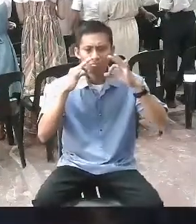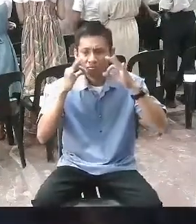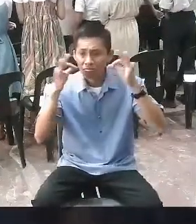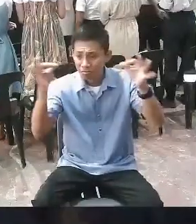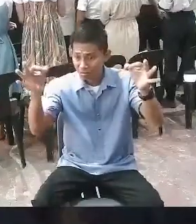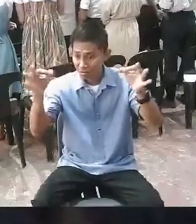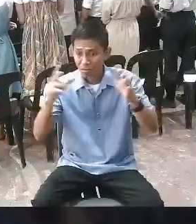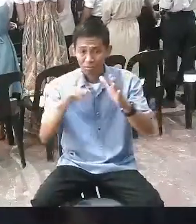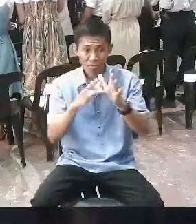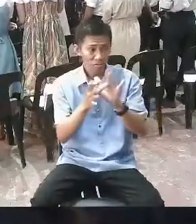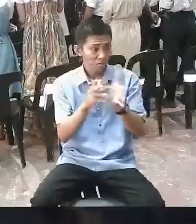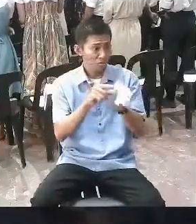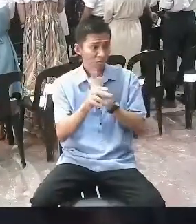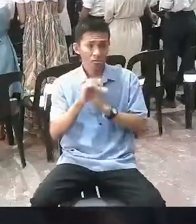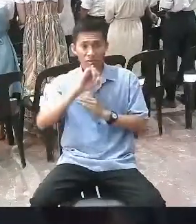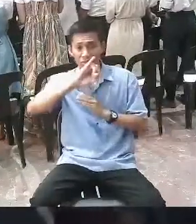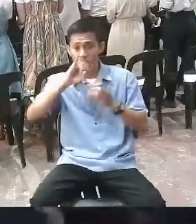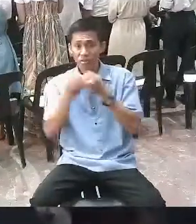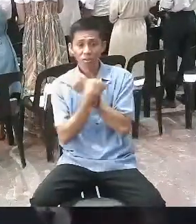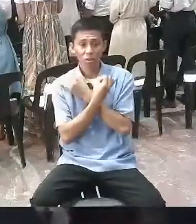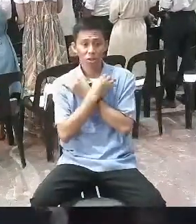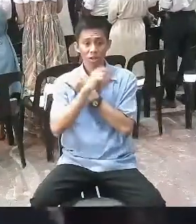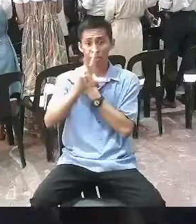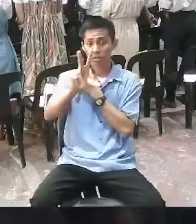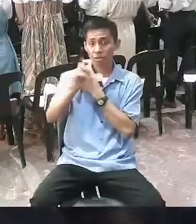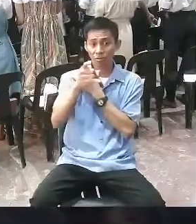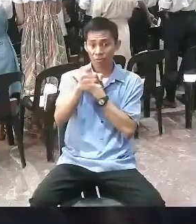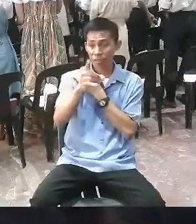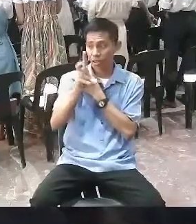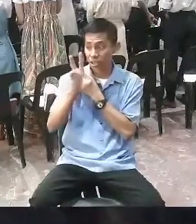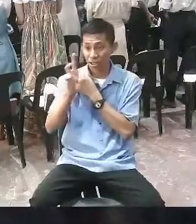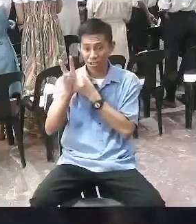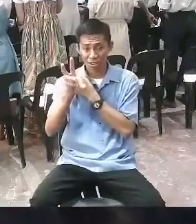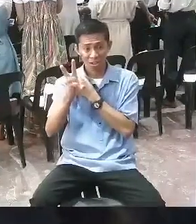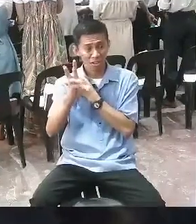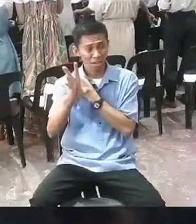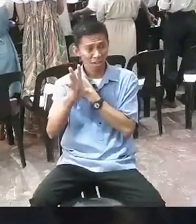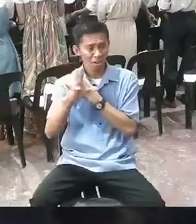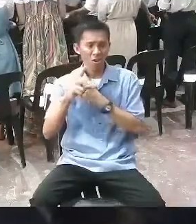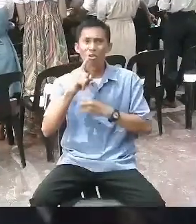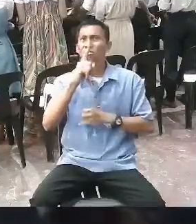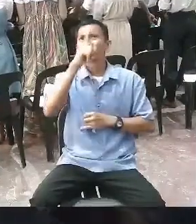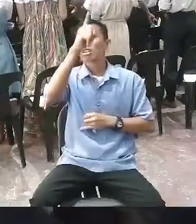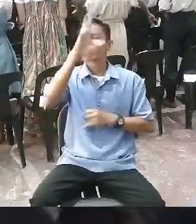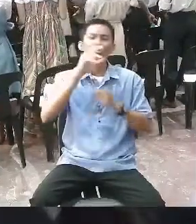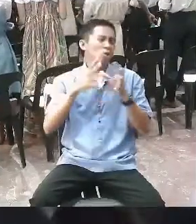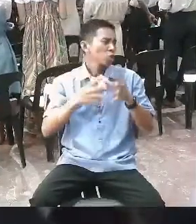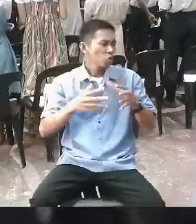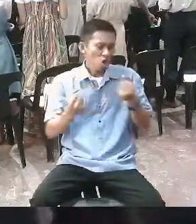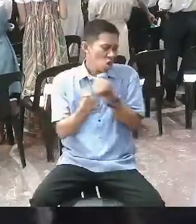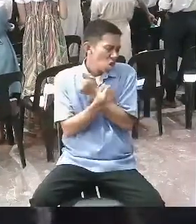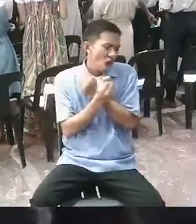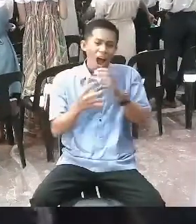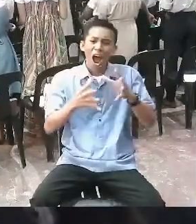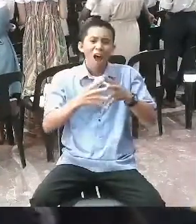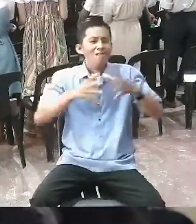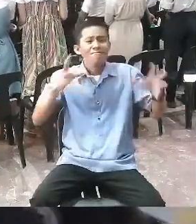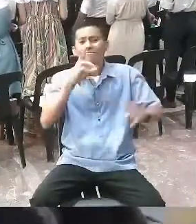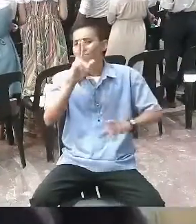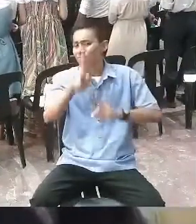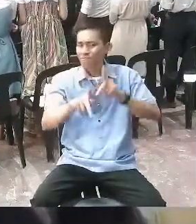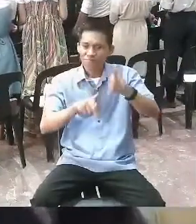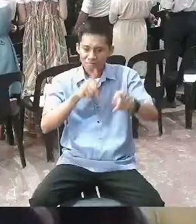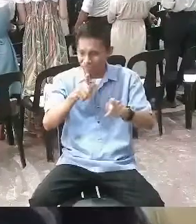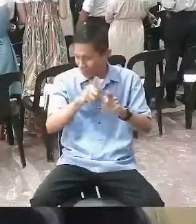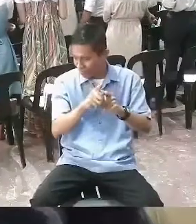3:16, right? Everybody knows John 3:16, for God so loved the world that he gave his only begotten son. But in